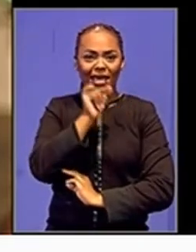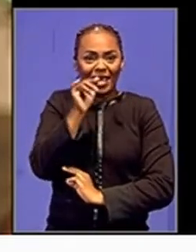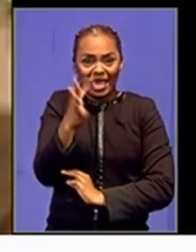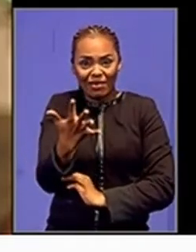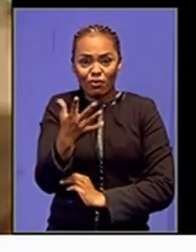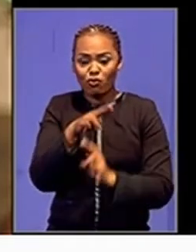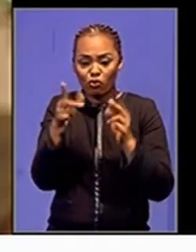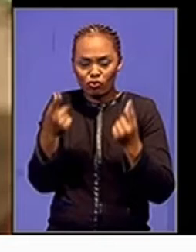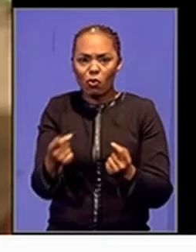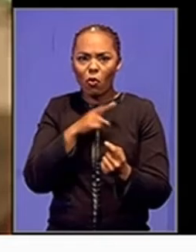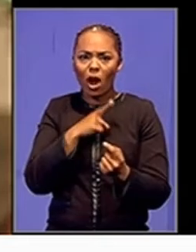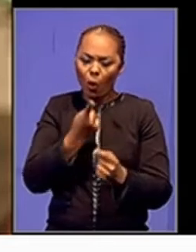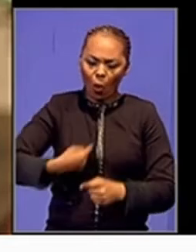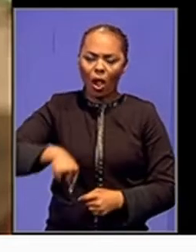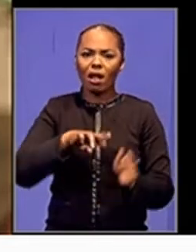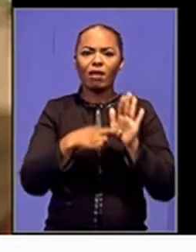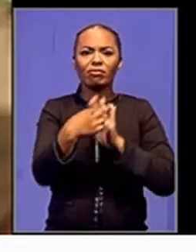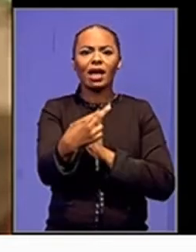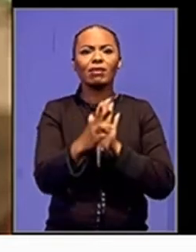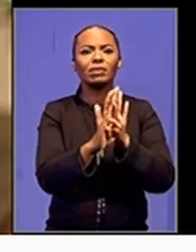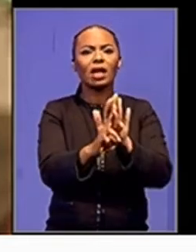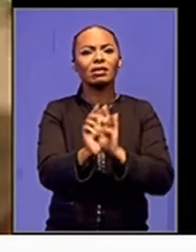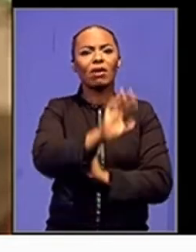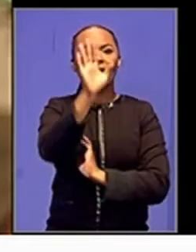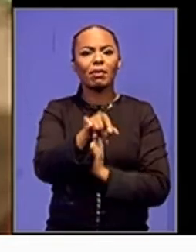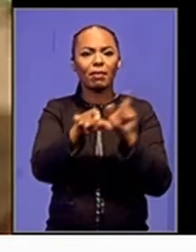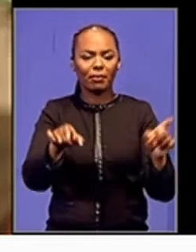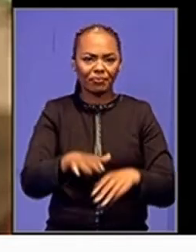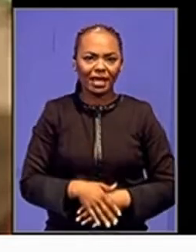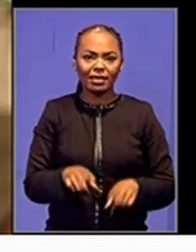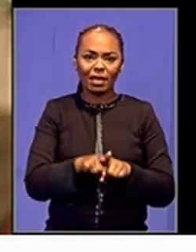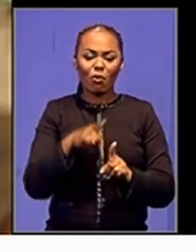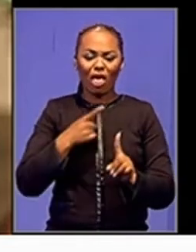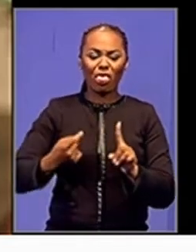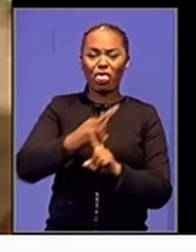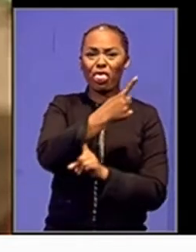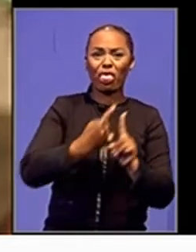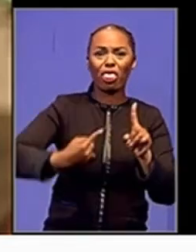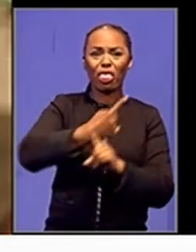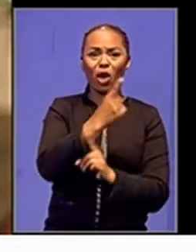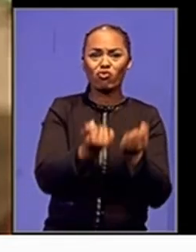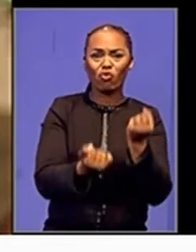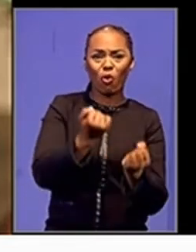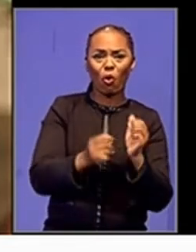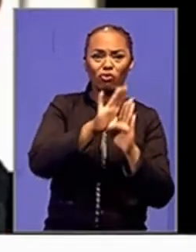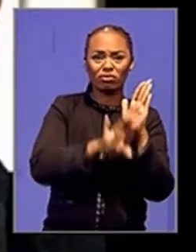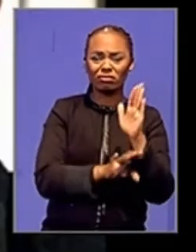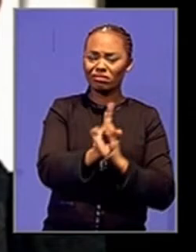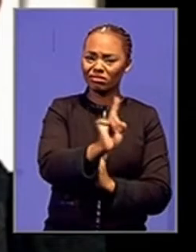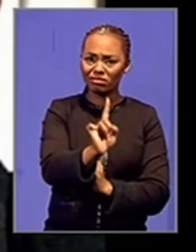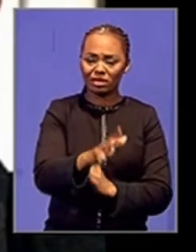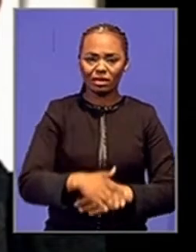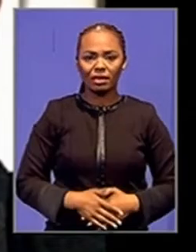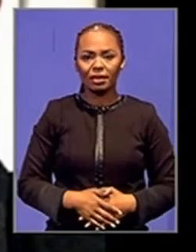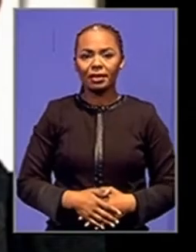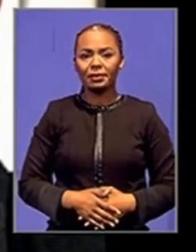all South Africans to subject themselves to court processes as and when the need arises to do so. The